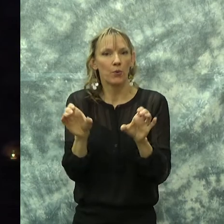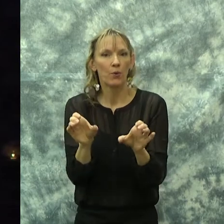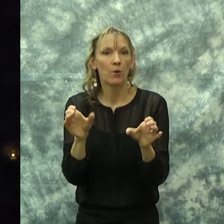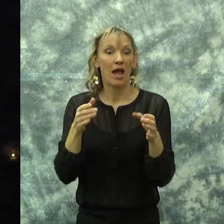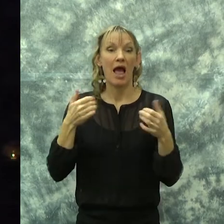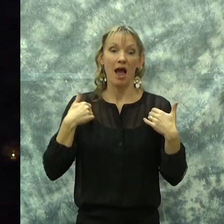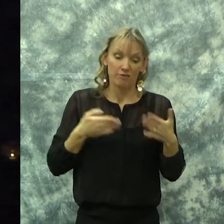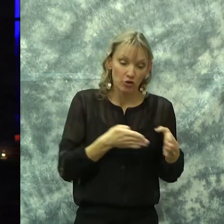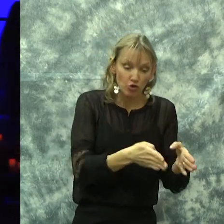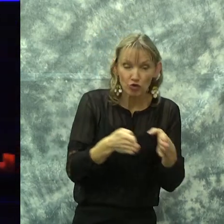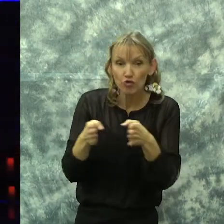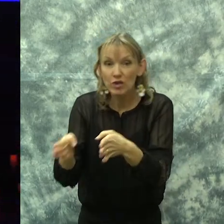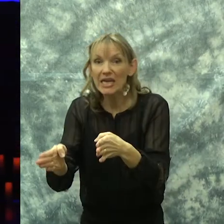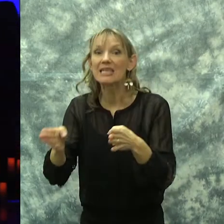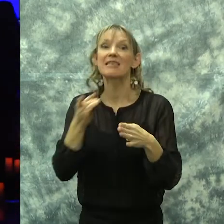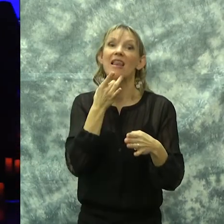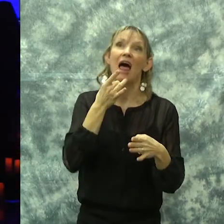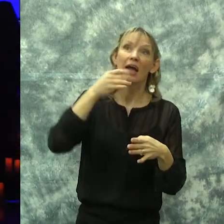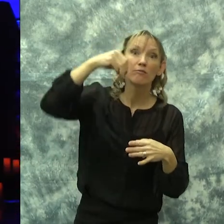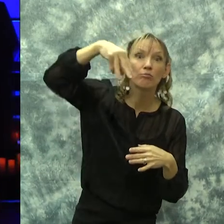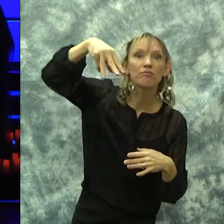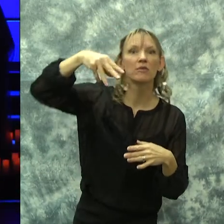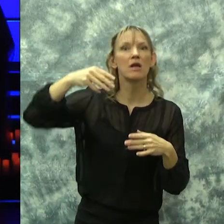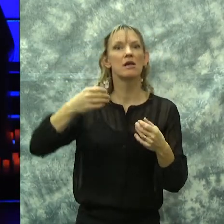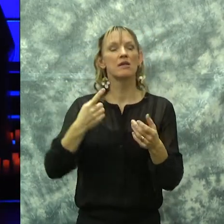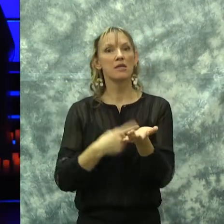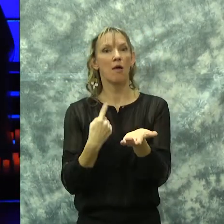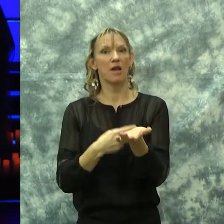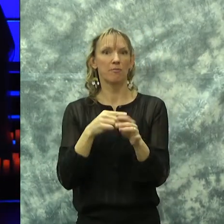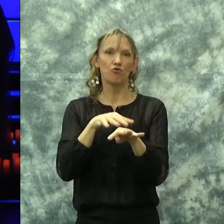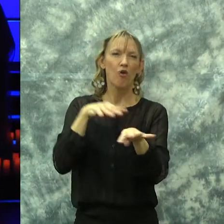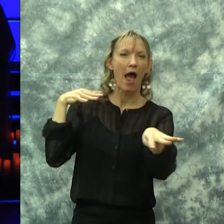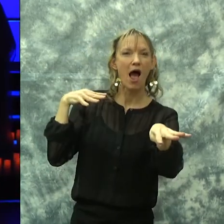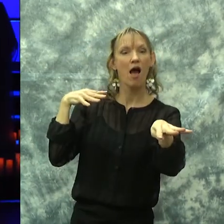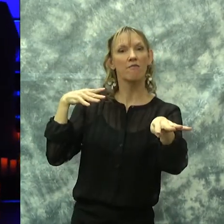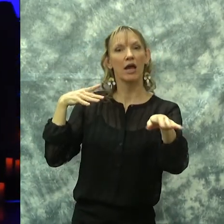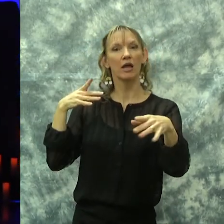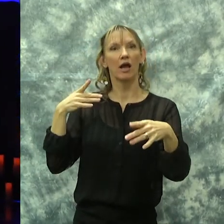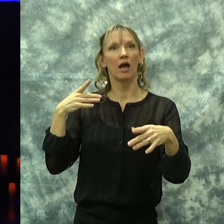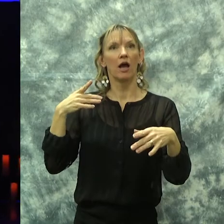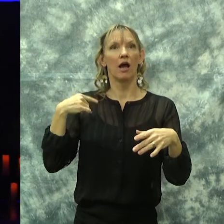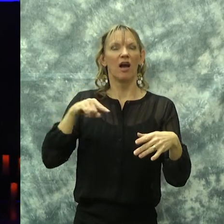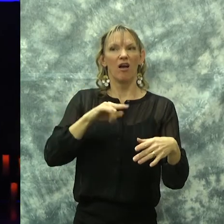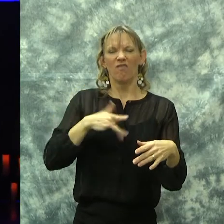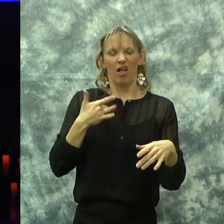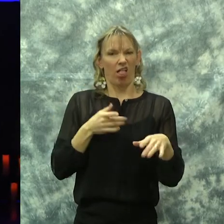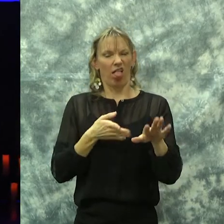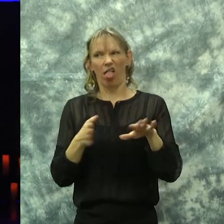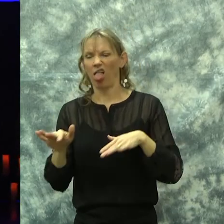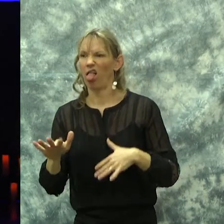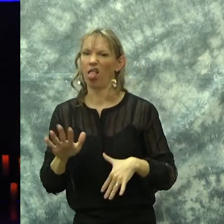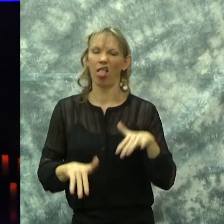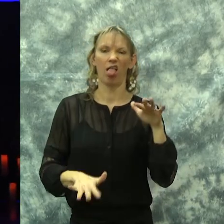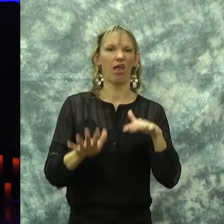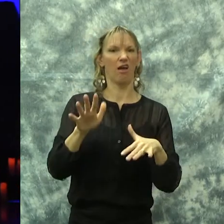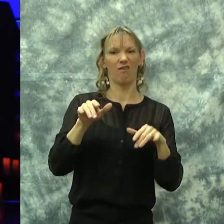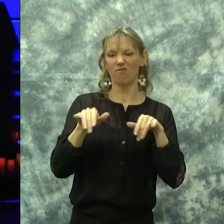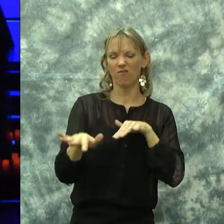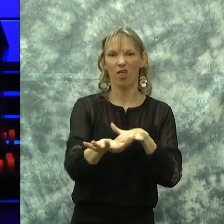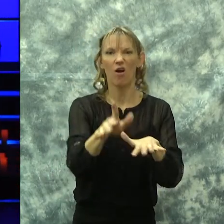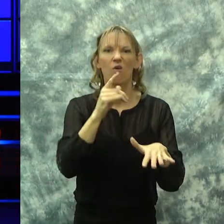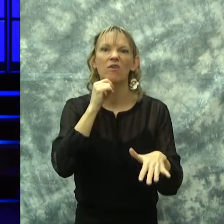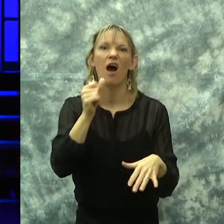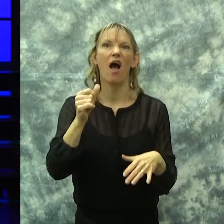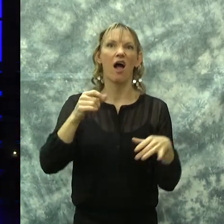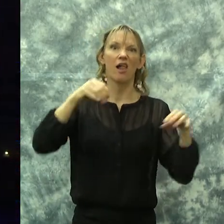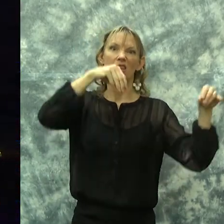there's streets and electric lights, and sometimes there's a lot of traffic on the streets, and we feel out of the flow, and the lights are on all the time that it doesn't seem we can